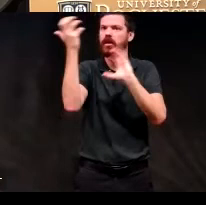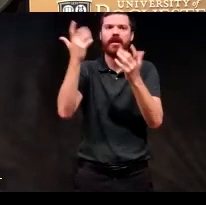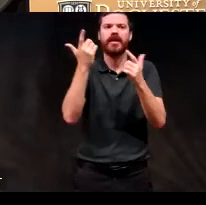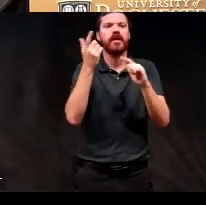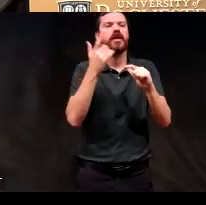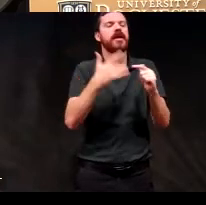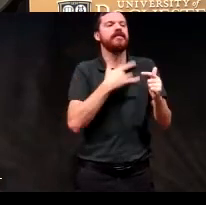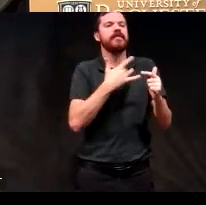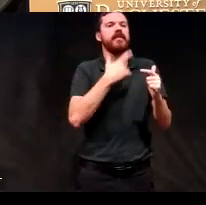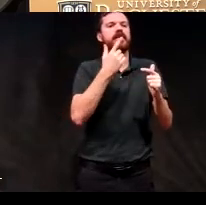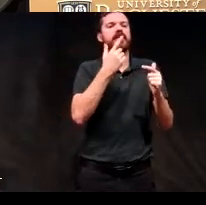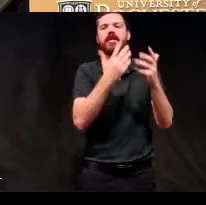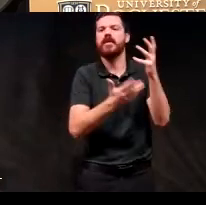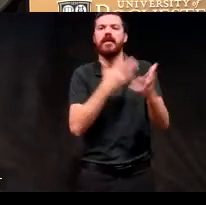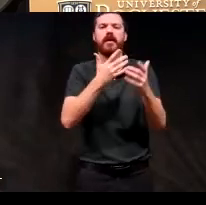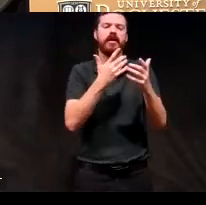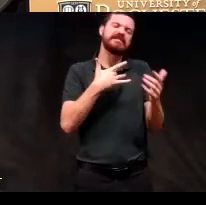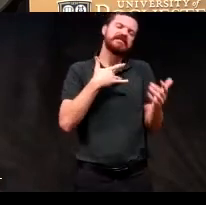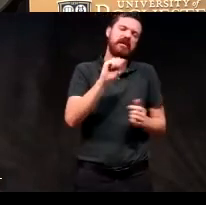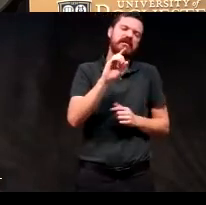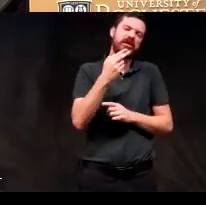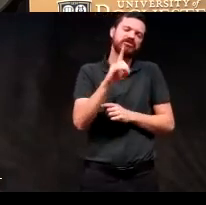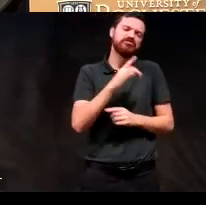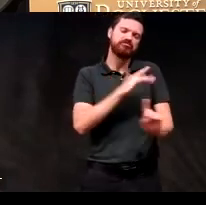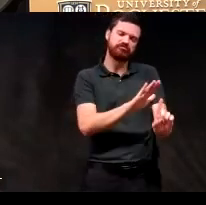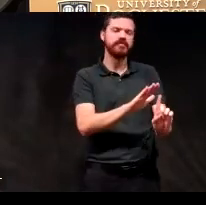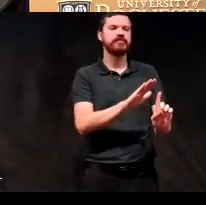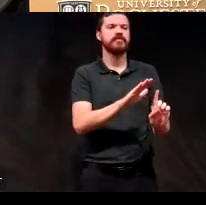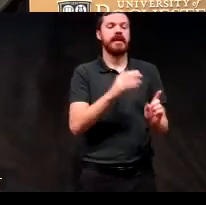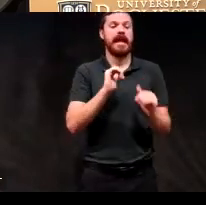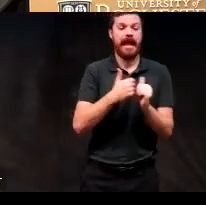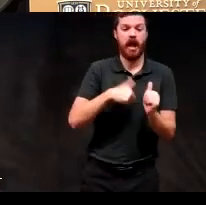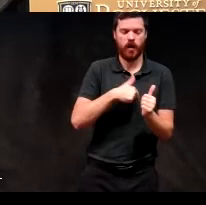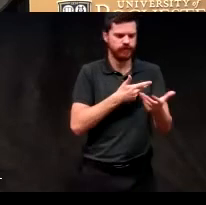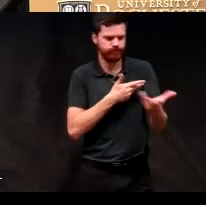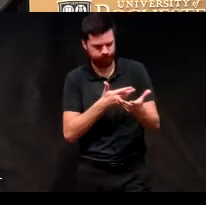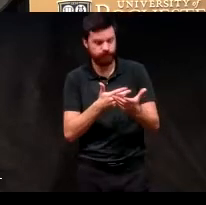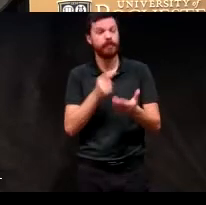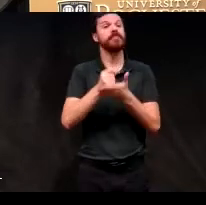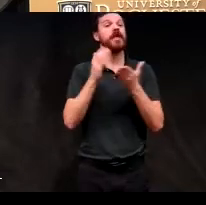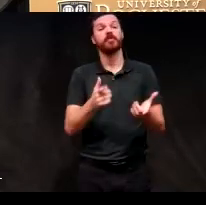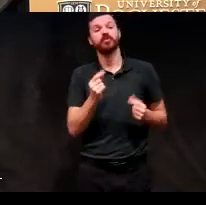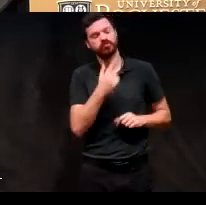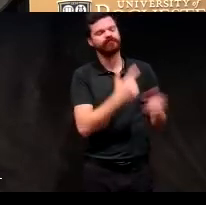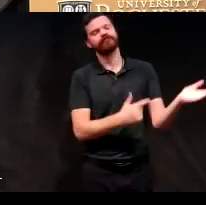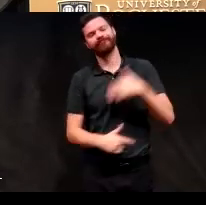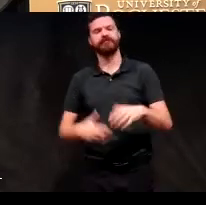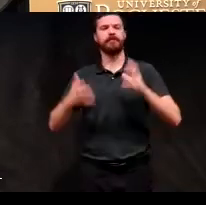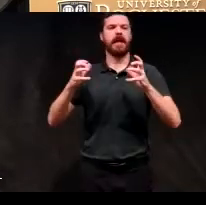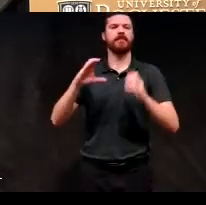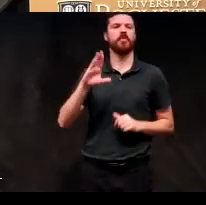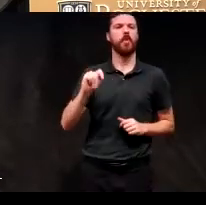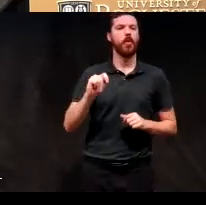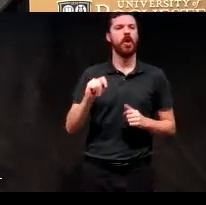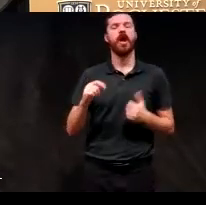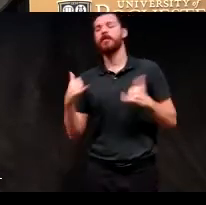one way in which we kind of imagine this work together is the therapist would take him out to the basketball court, and he's